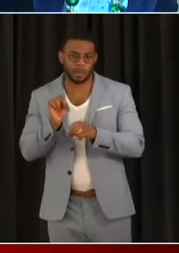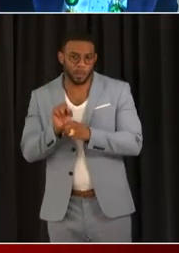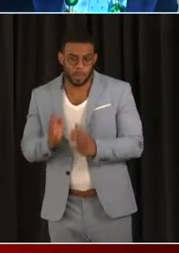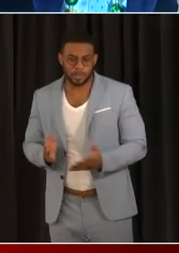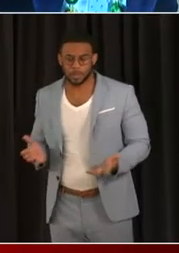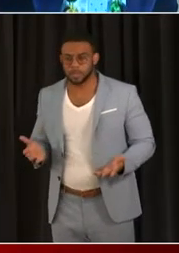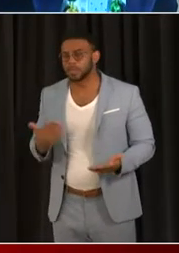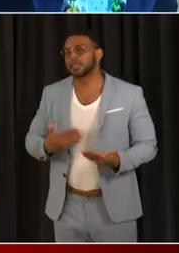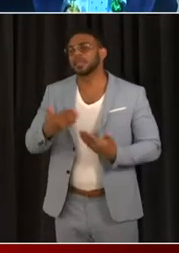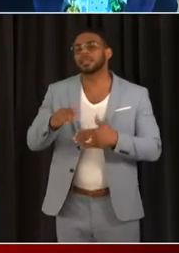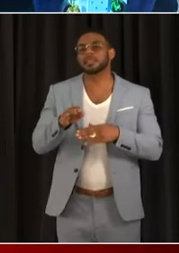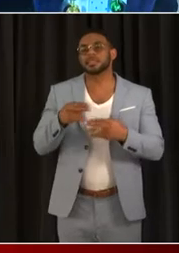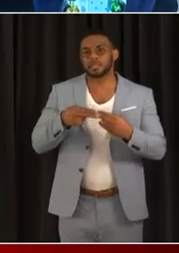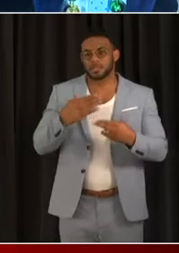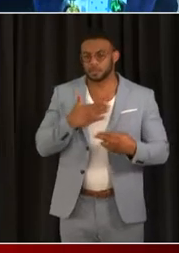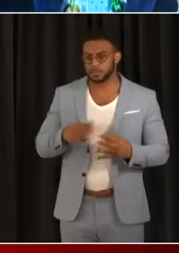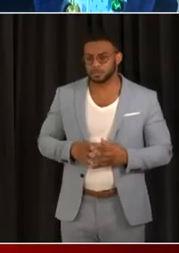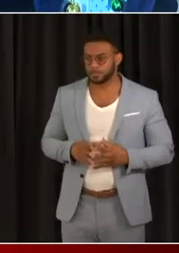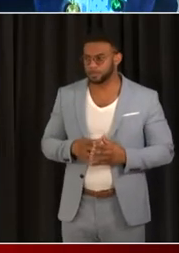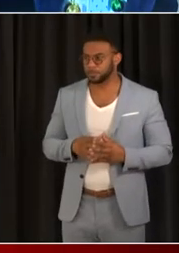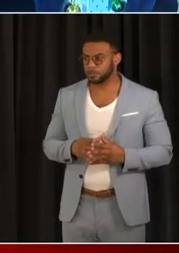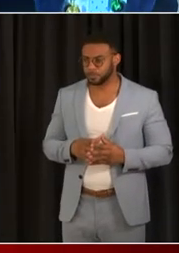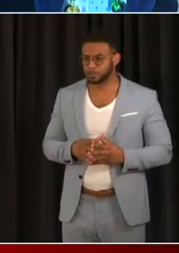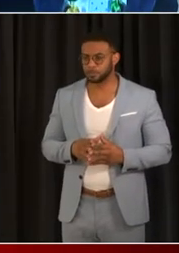employee. Now, next slide,